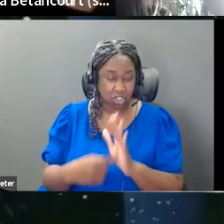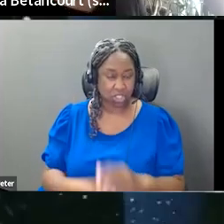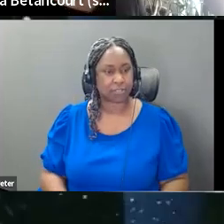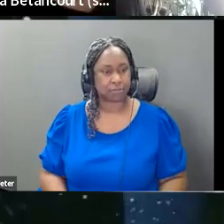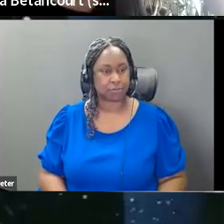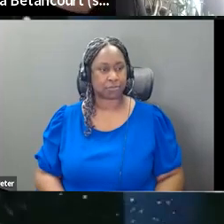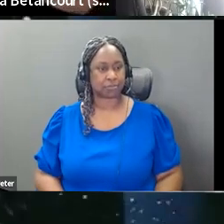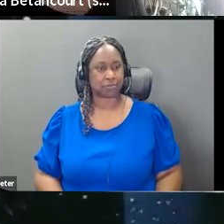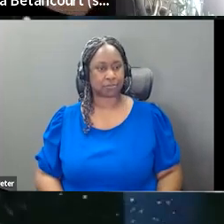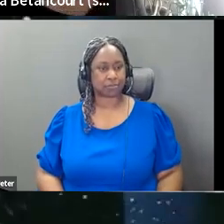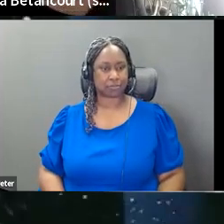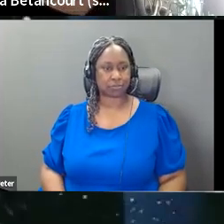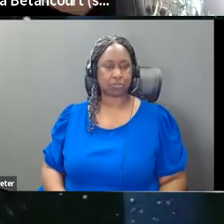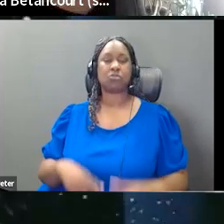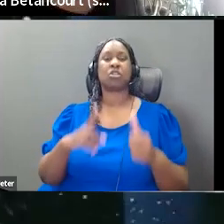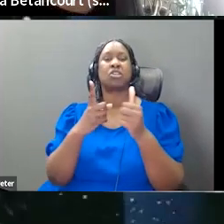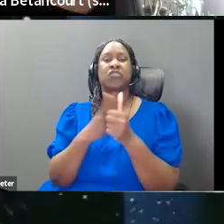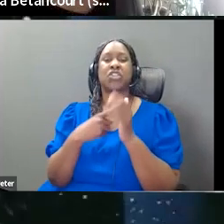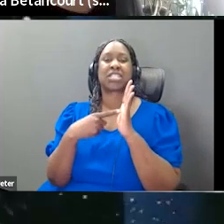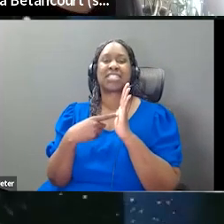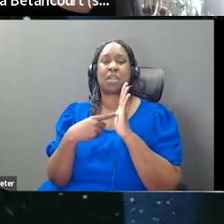So here's the first example from pop culture.